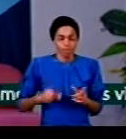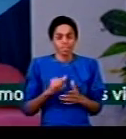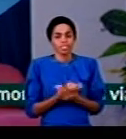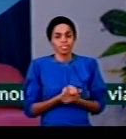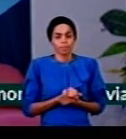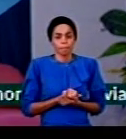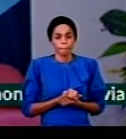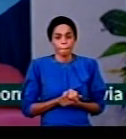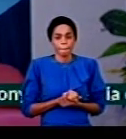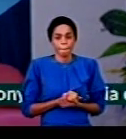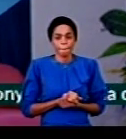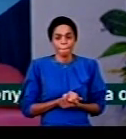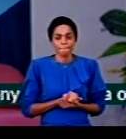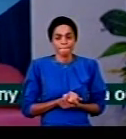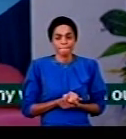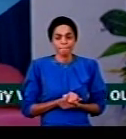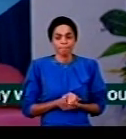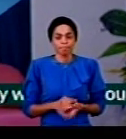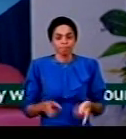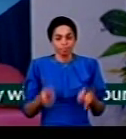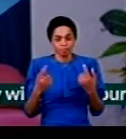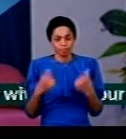Come with praising and shouting.